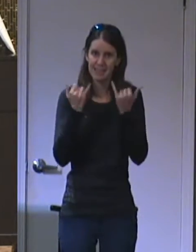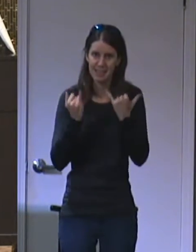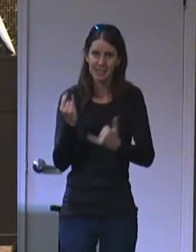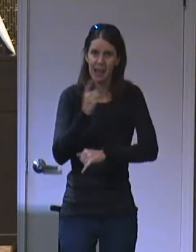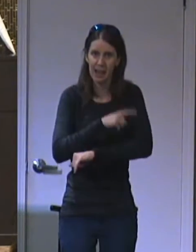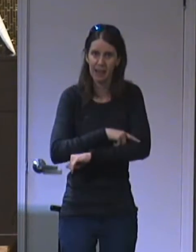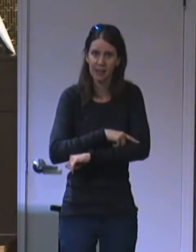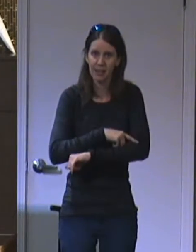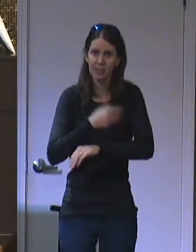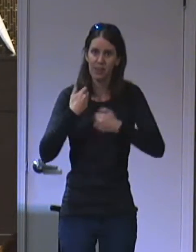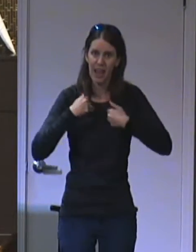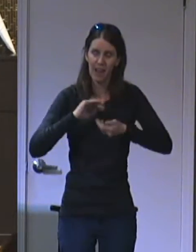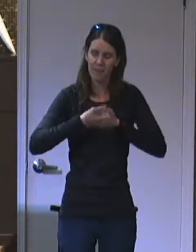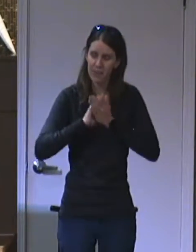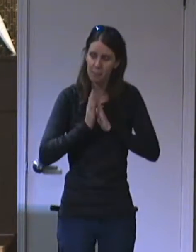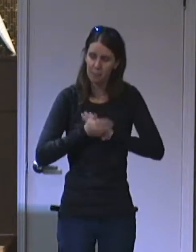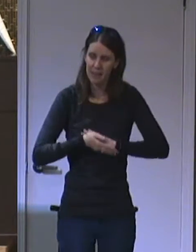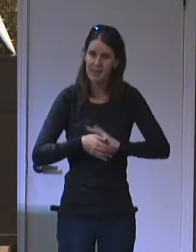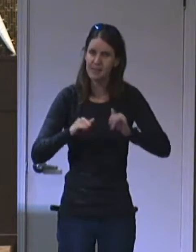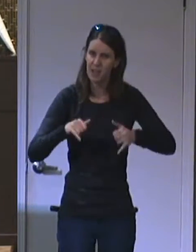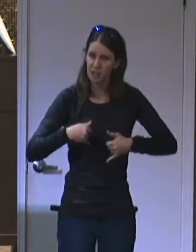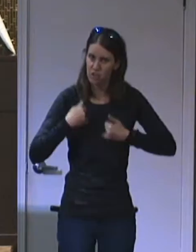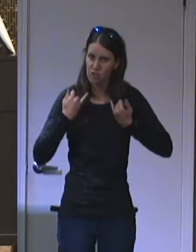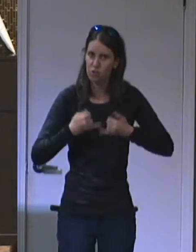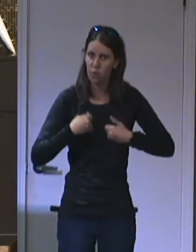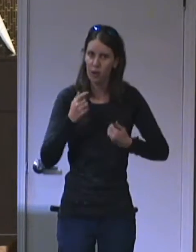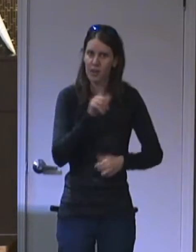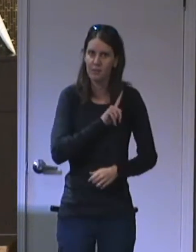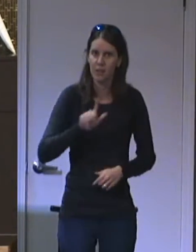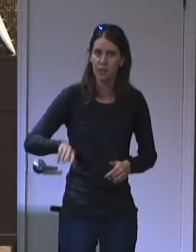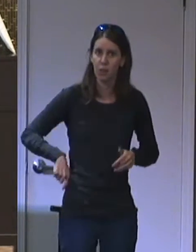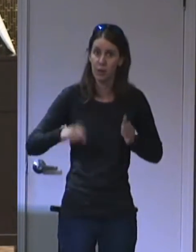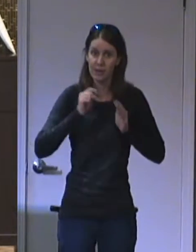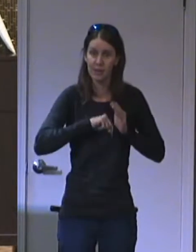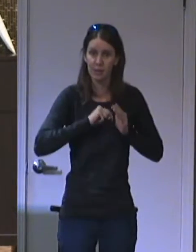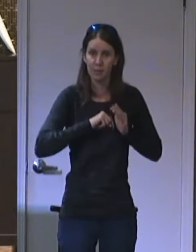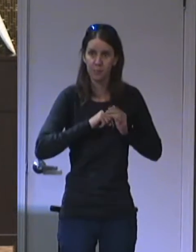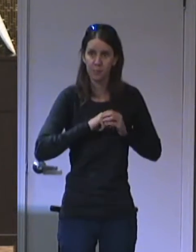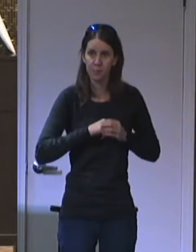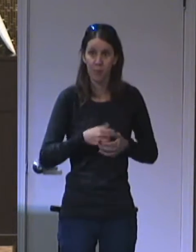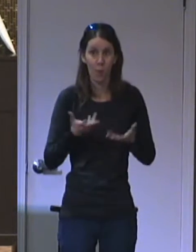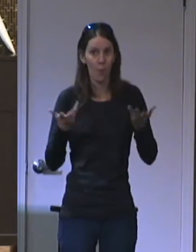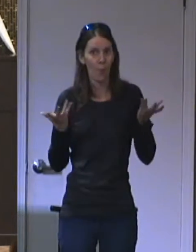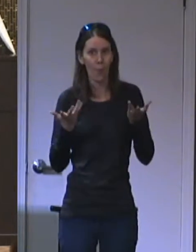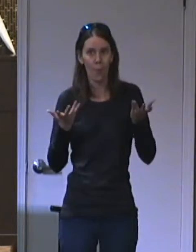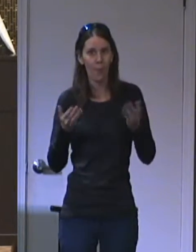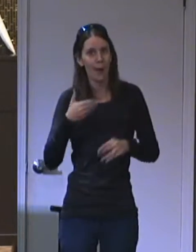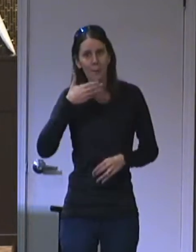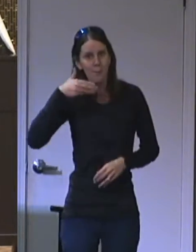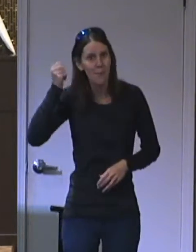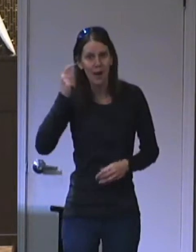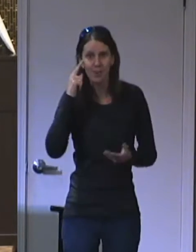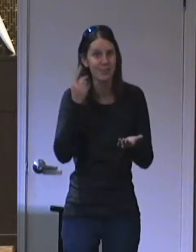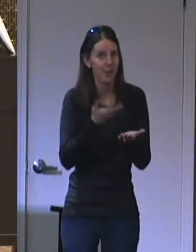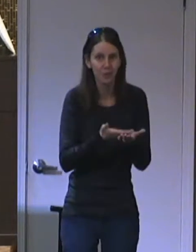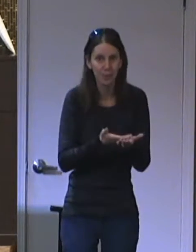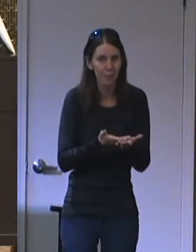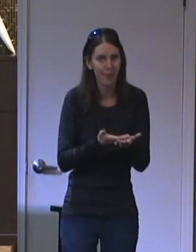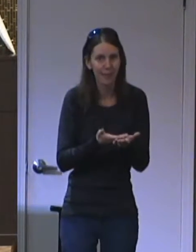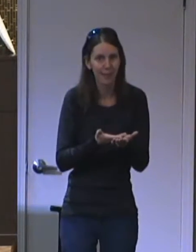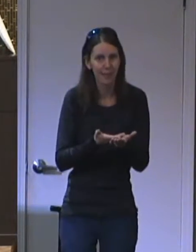still have the peace of God and the joy of the Lord in your life, what better testimony could there ever